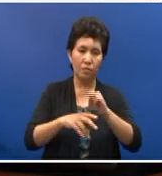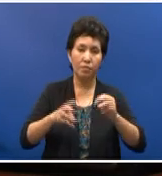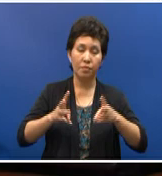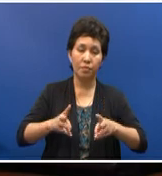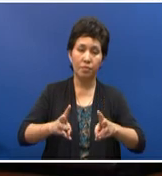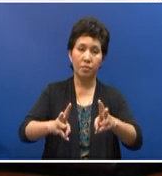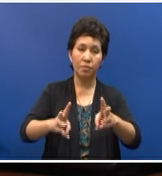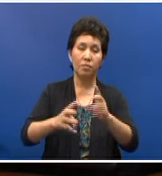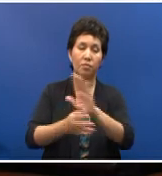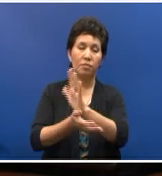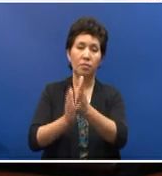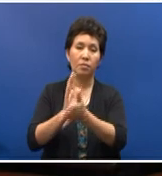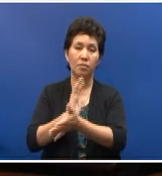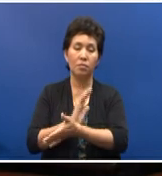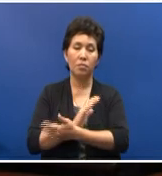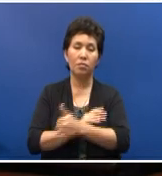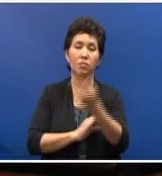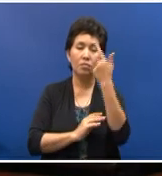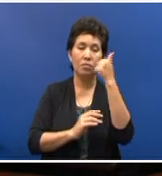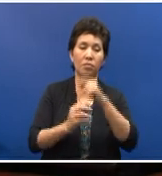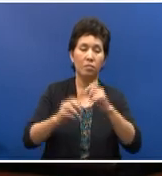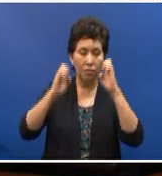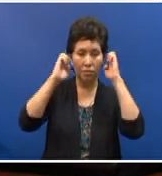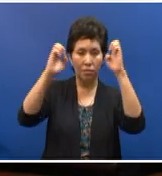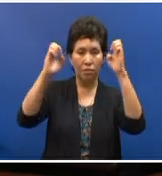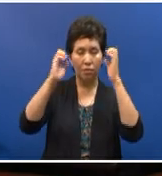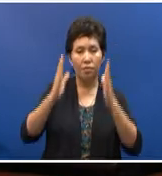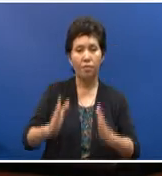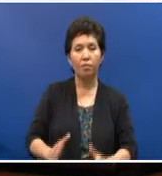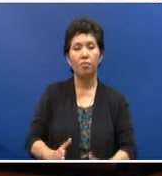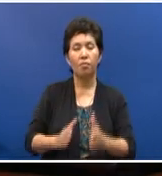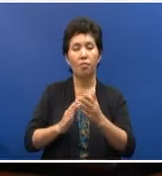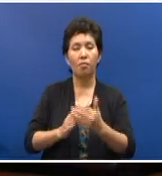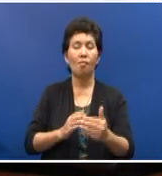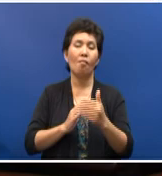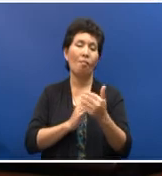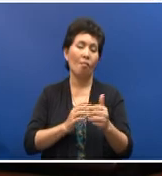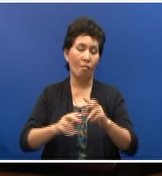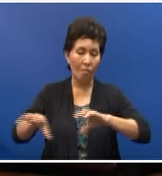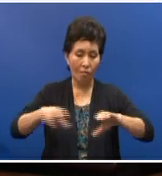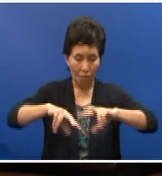So okay, you are needed in academia to conduct research.